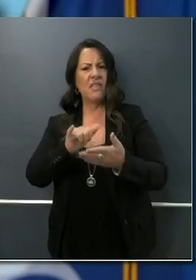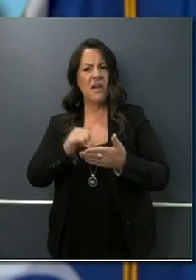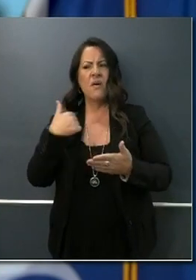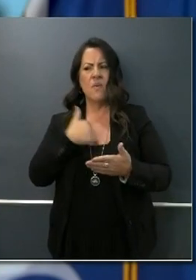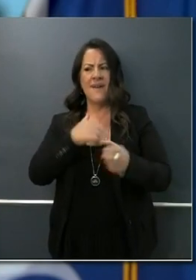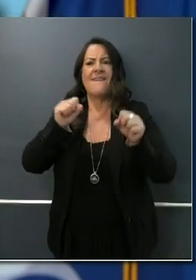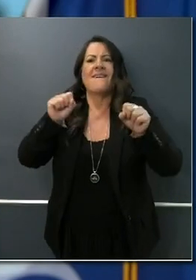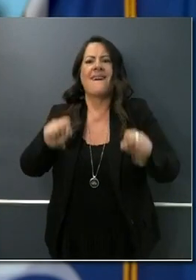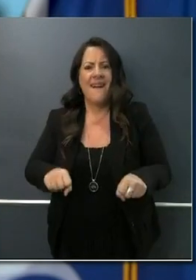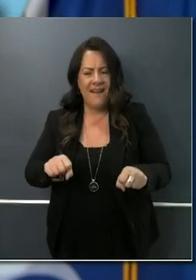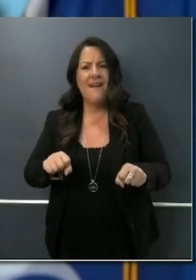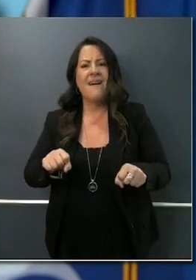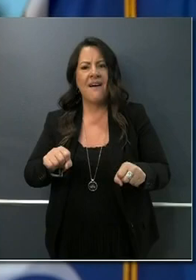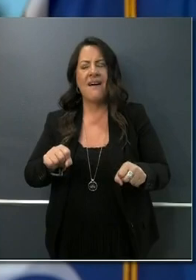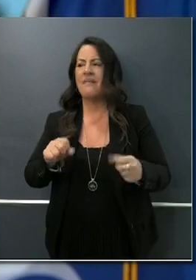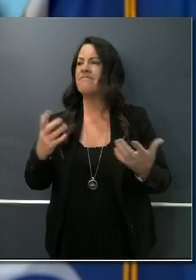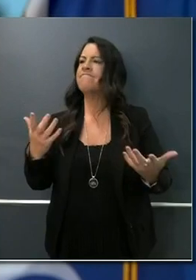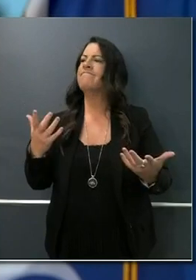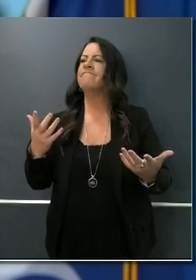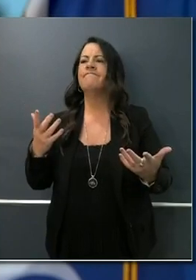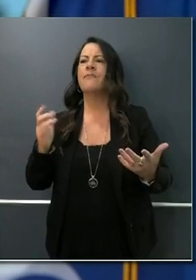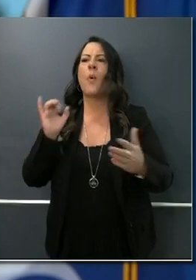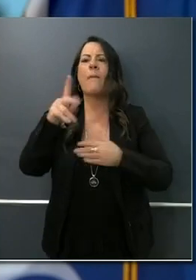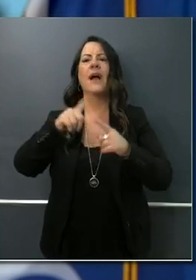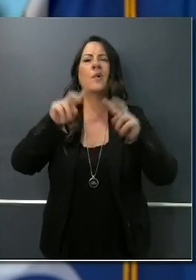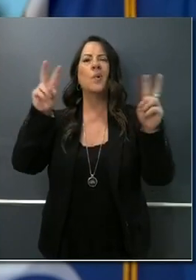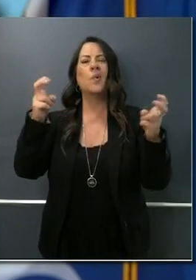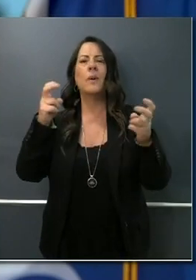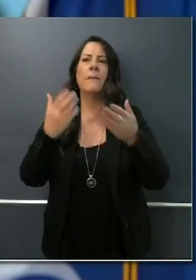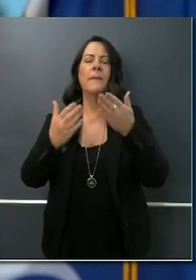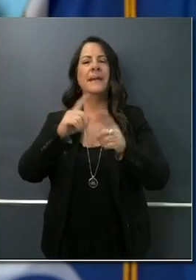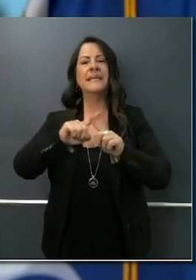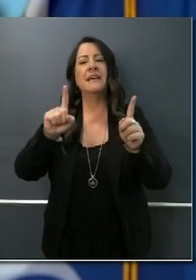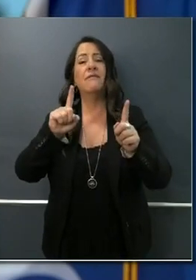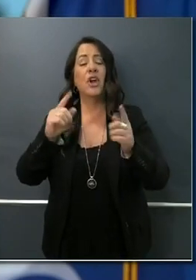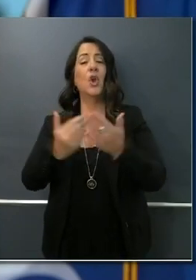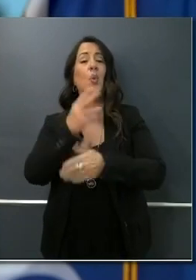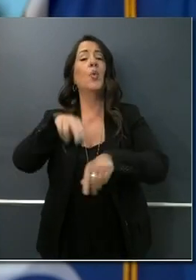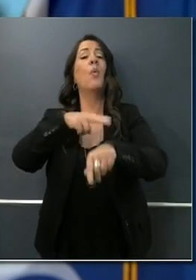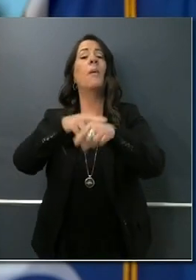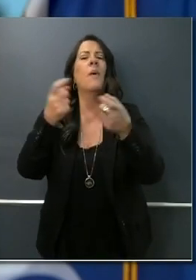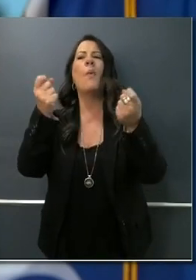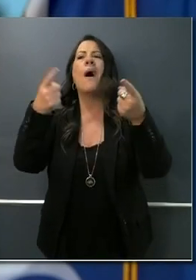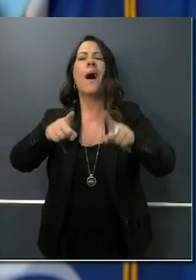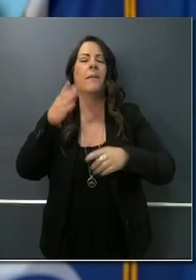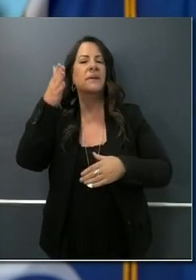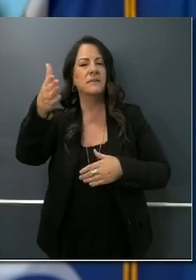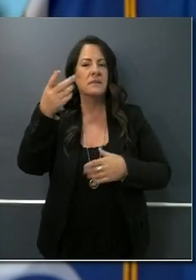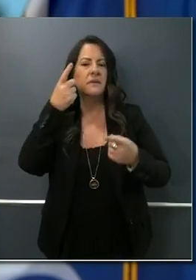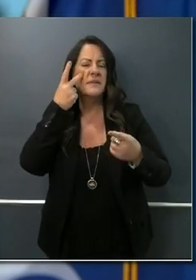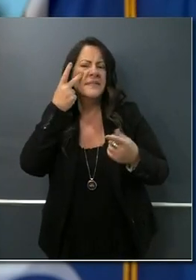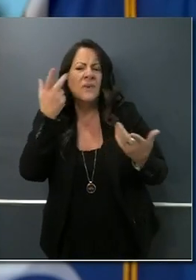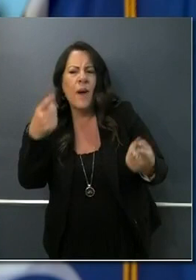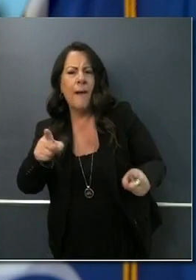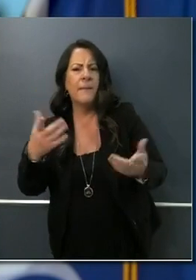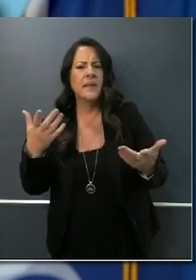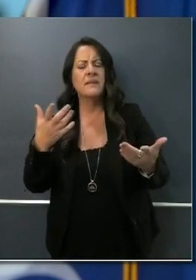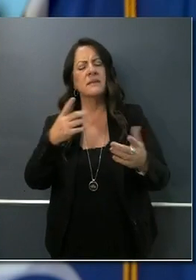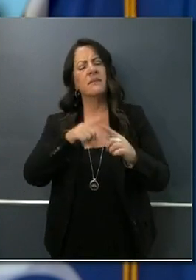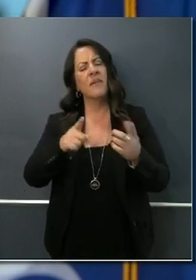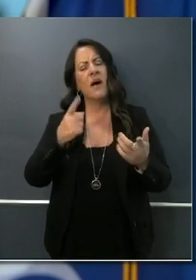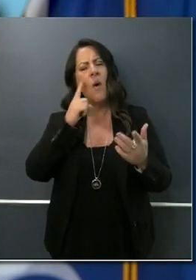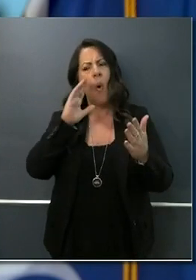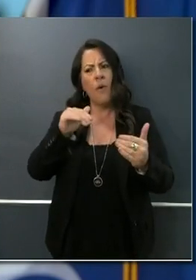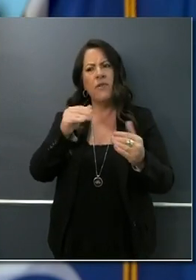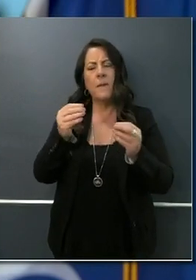back to whatever modified sense of normalcy that we hope to see, that we'll see that advanced